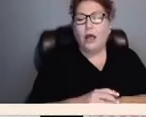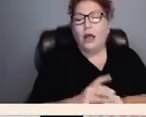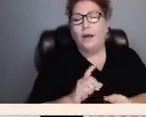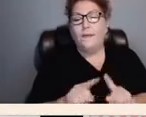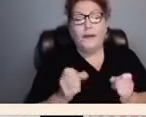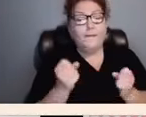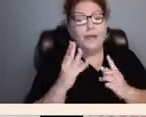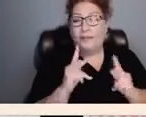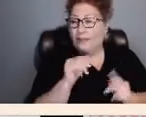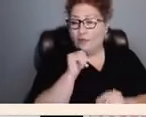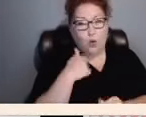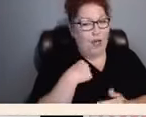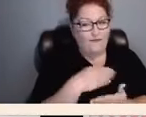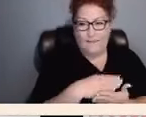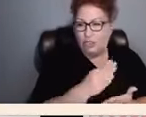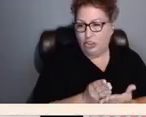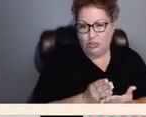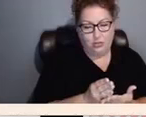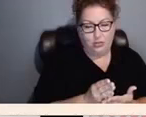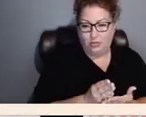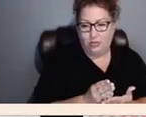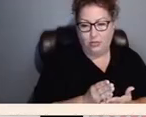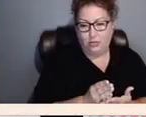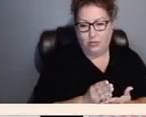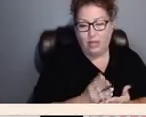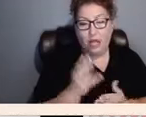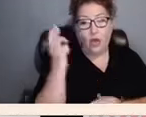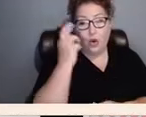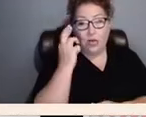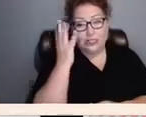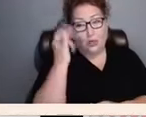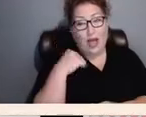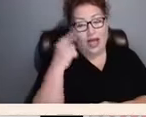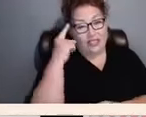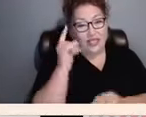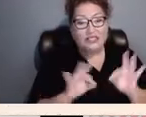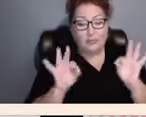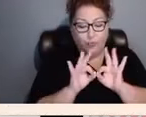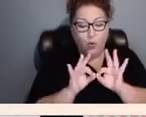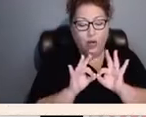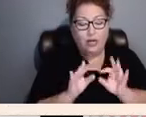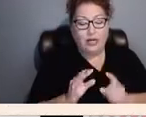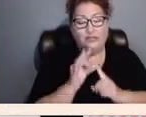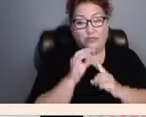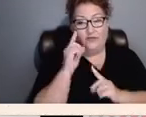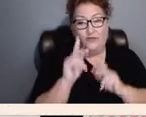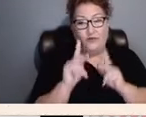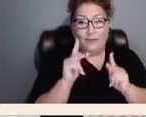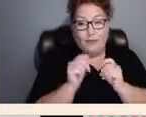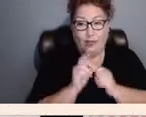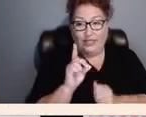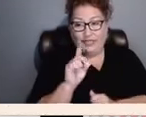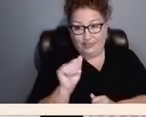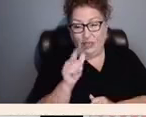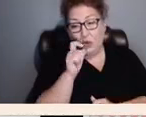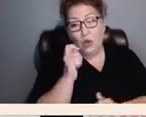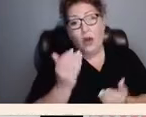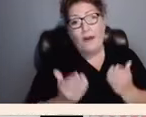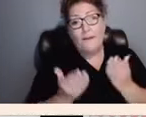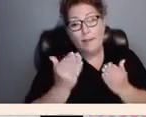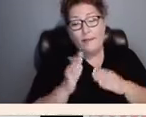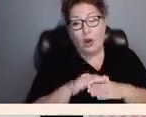a budget. And the reason that I think it's important, especially for people with disabilities who might be on SSI